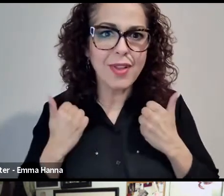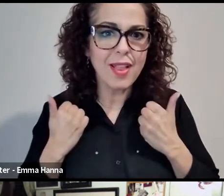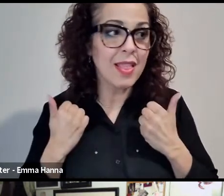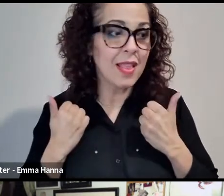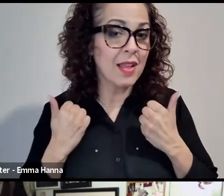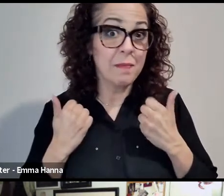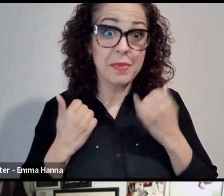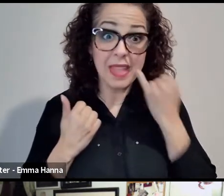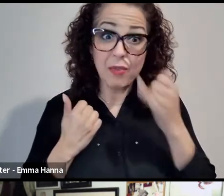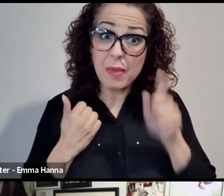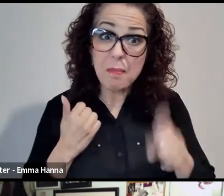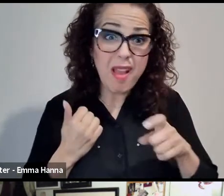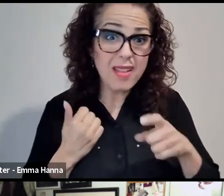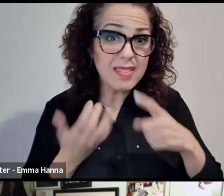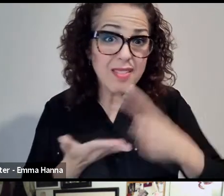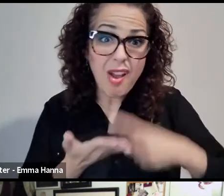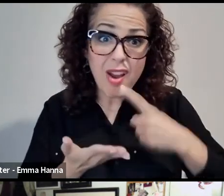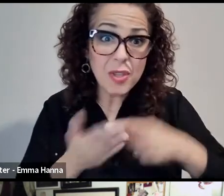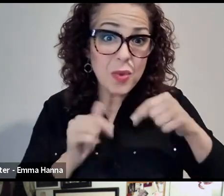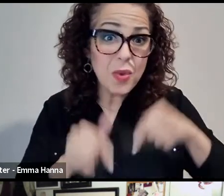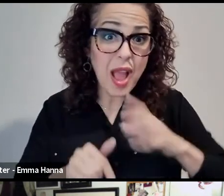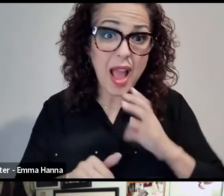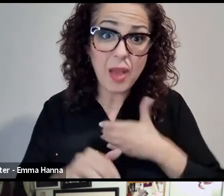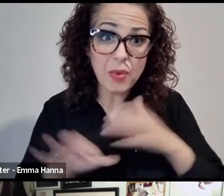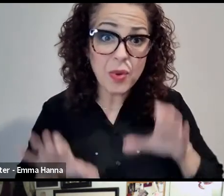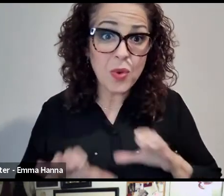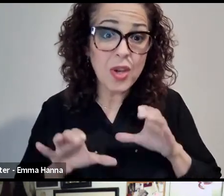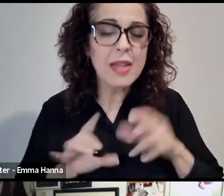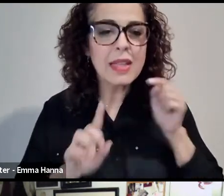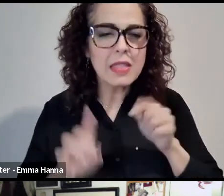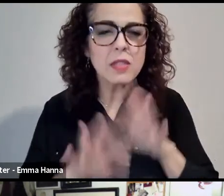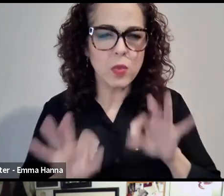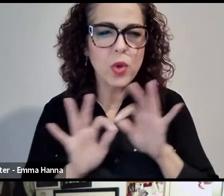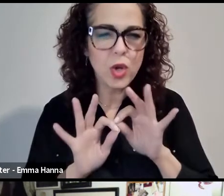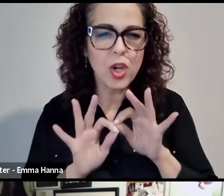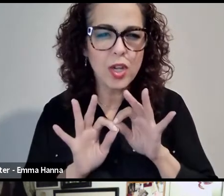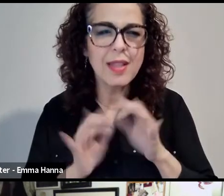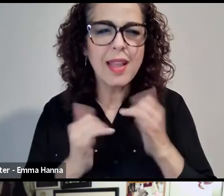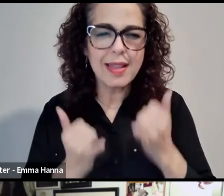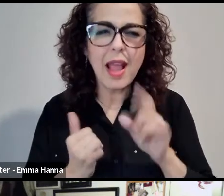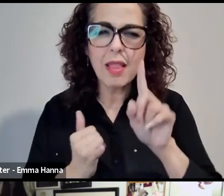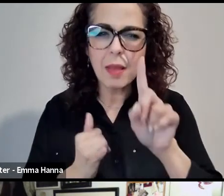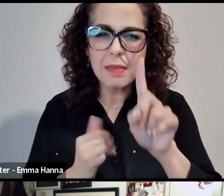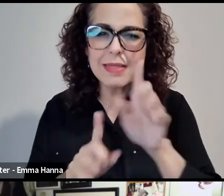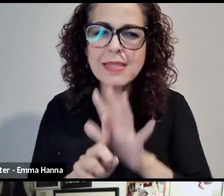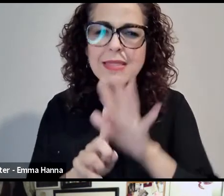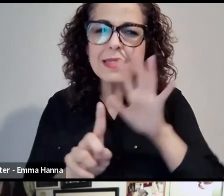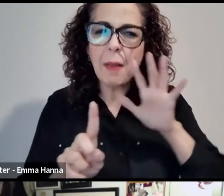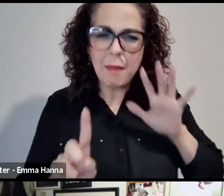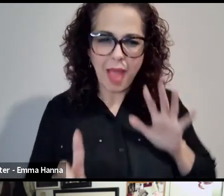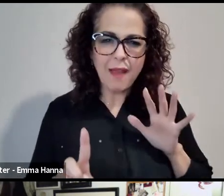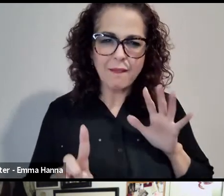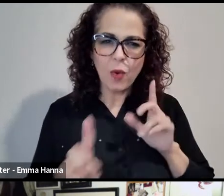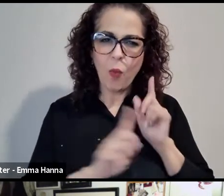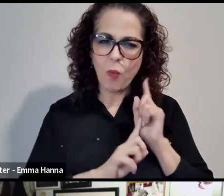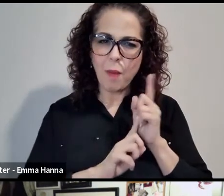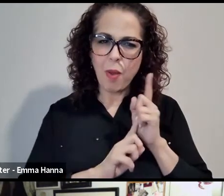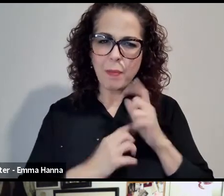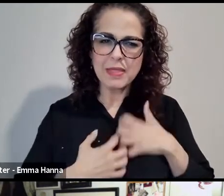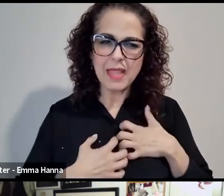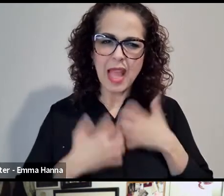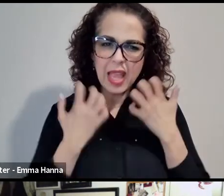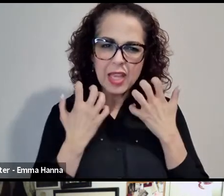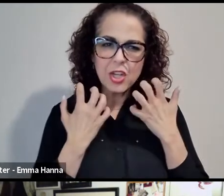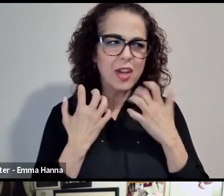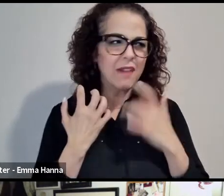worth incarnate. Let me step back a moment from my anger and my sense of betrayal. I ask you to think about the people